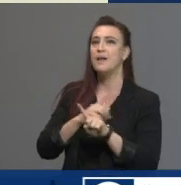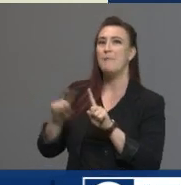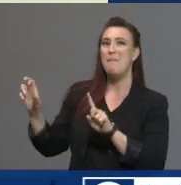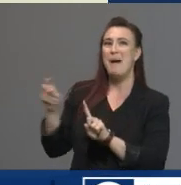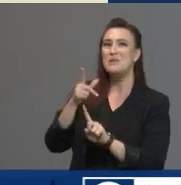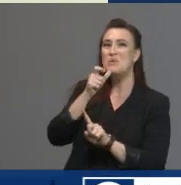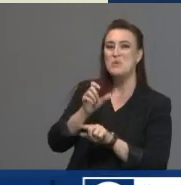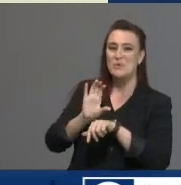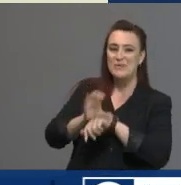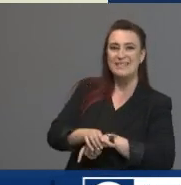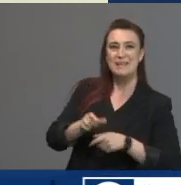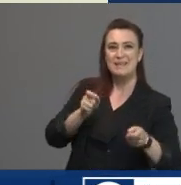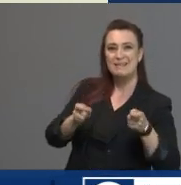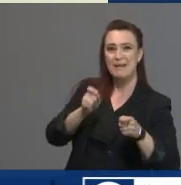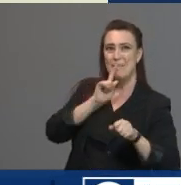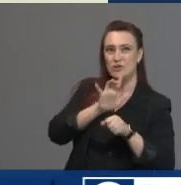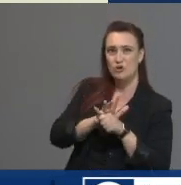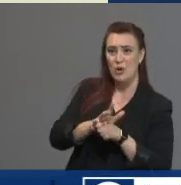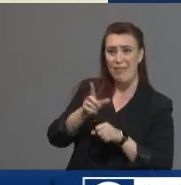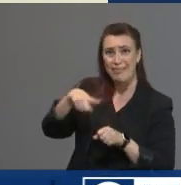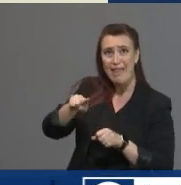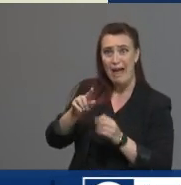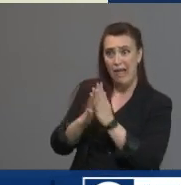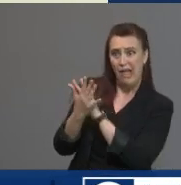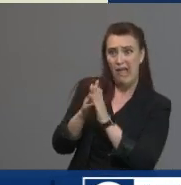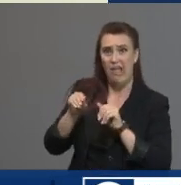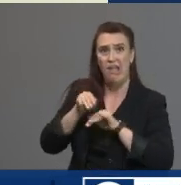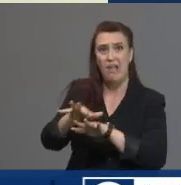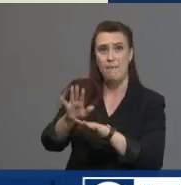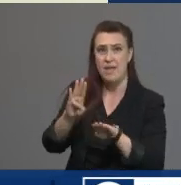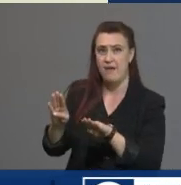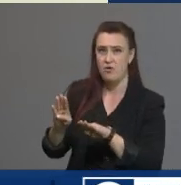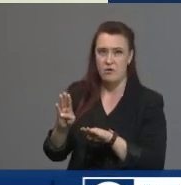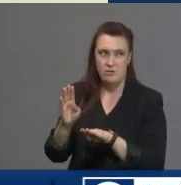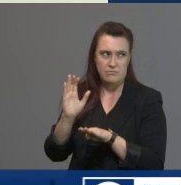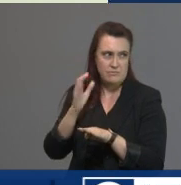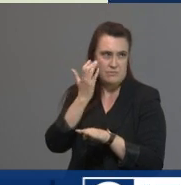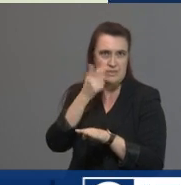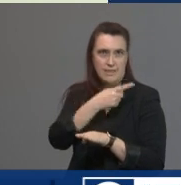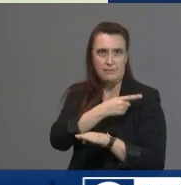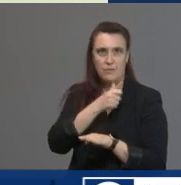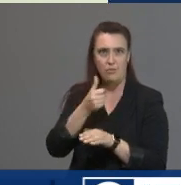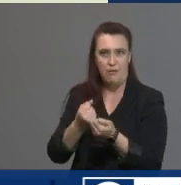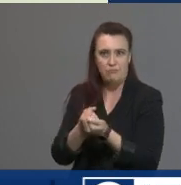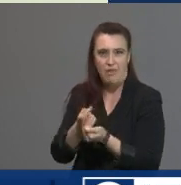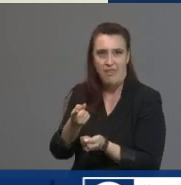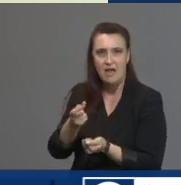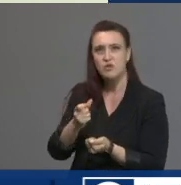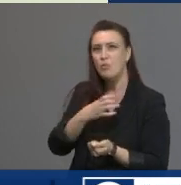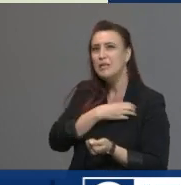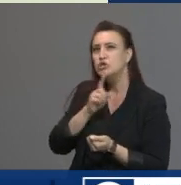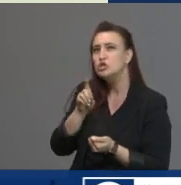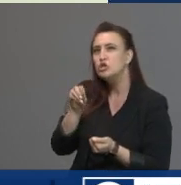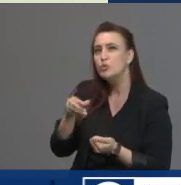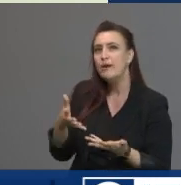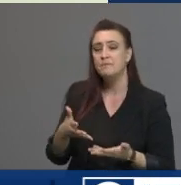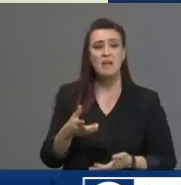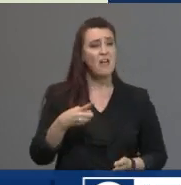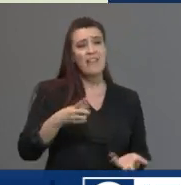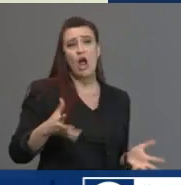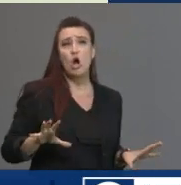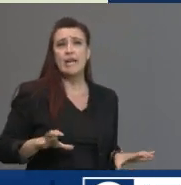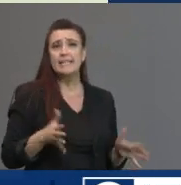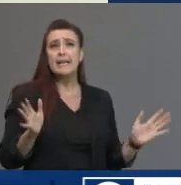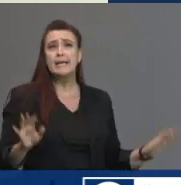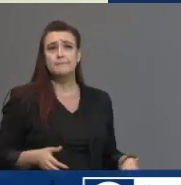that behavior is certainly not what you want, based on what we've heard here. What should the police do about that? They've already